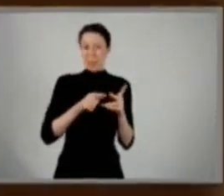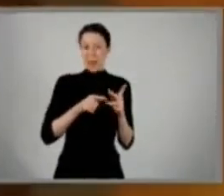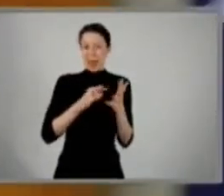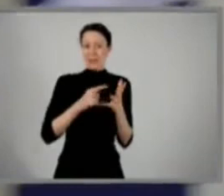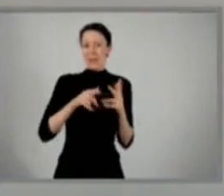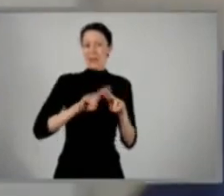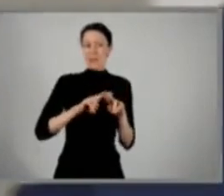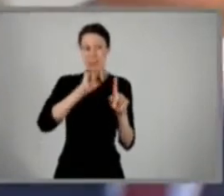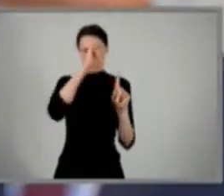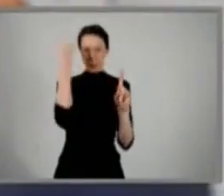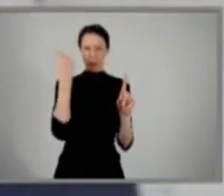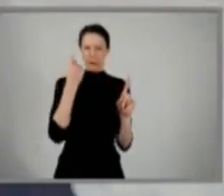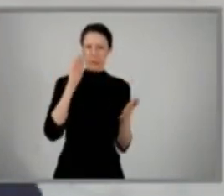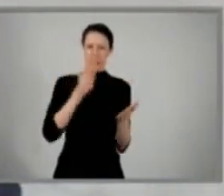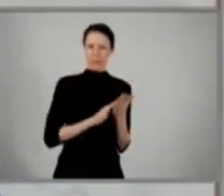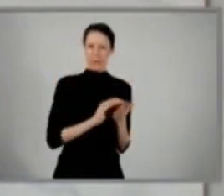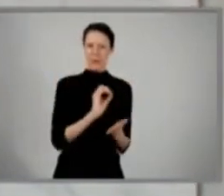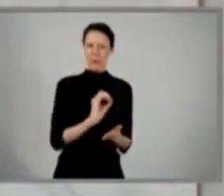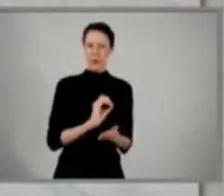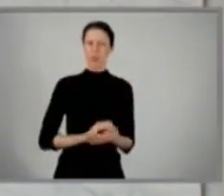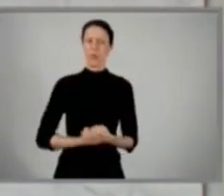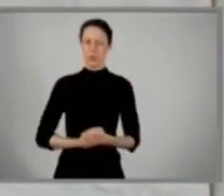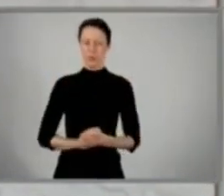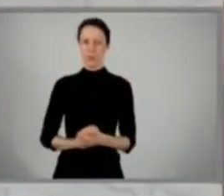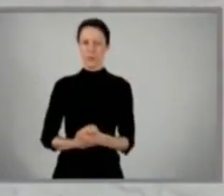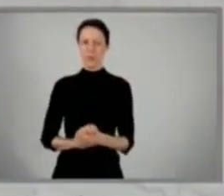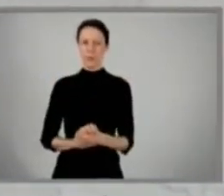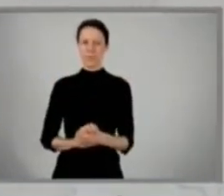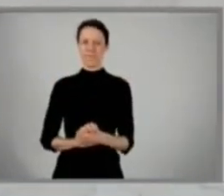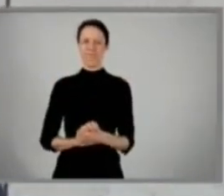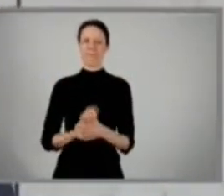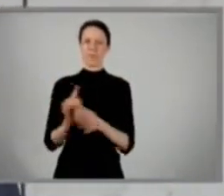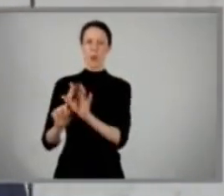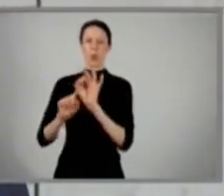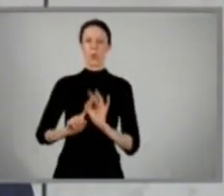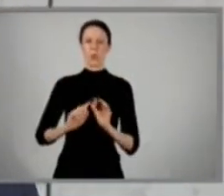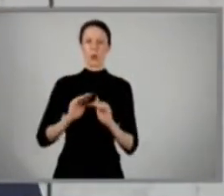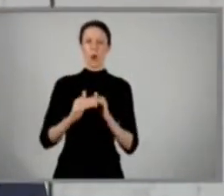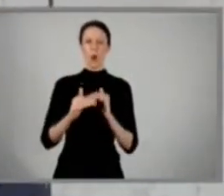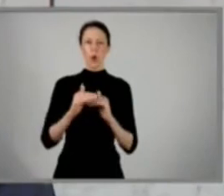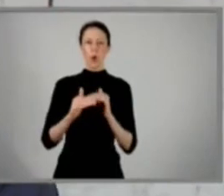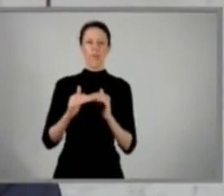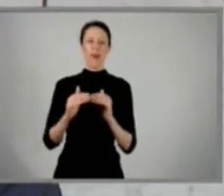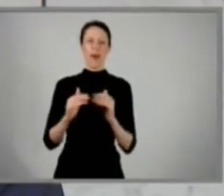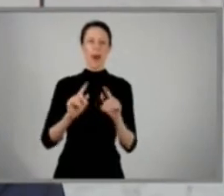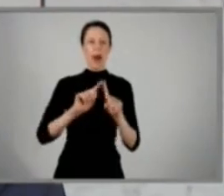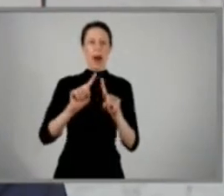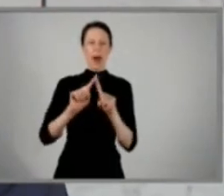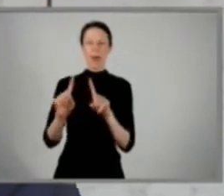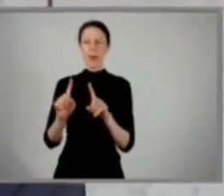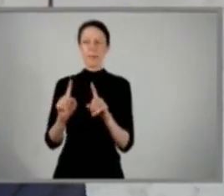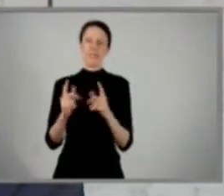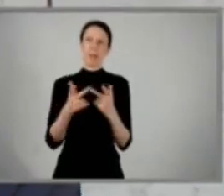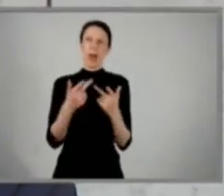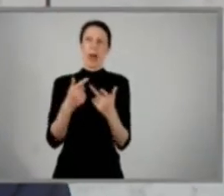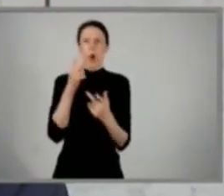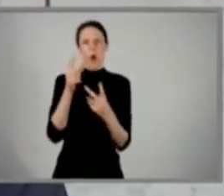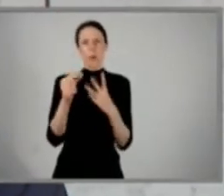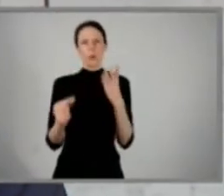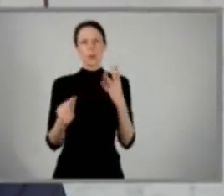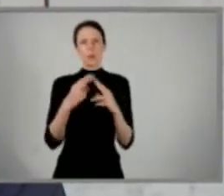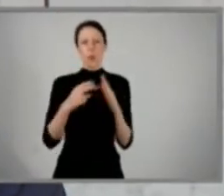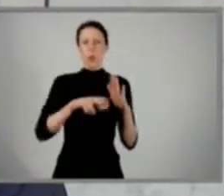up alternatives to hotel quarantine, like on-campus or at-home quarantine, and how far off are those alternatives? Well, Paul